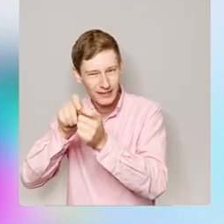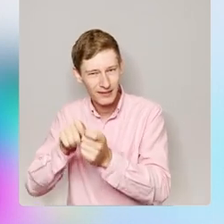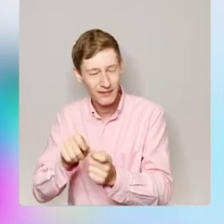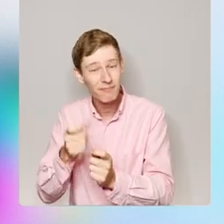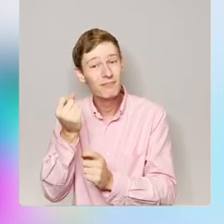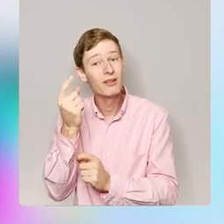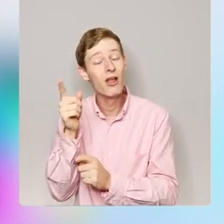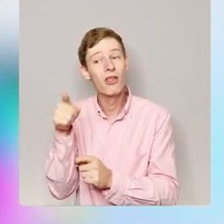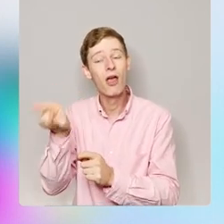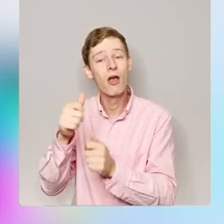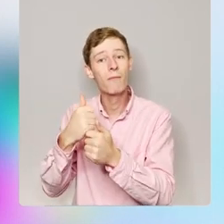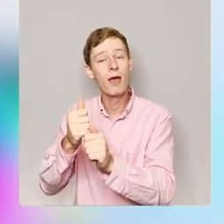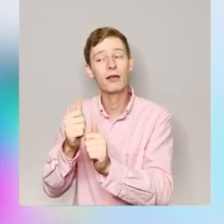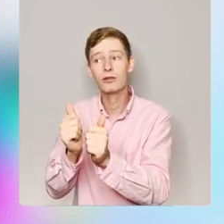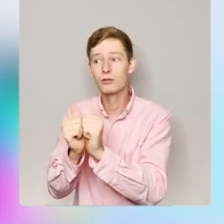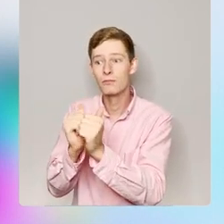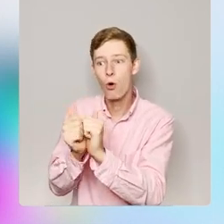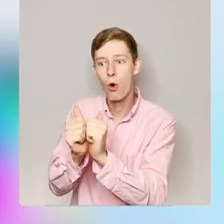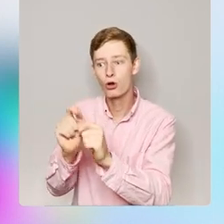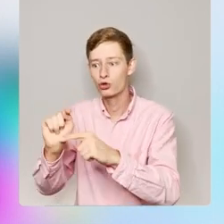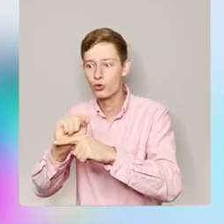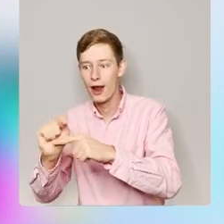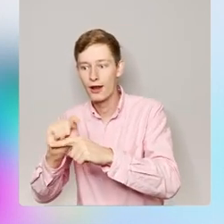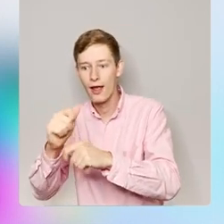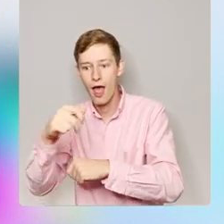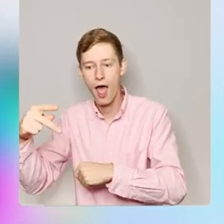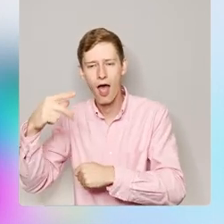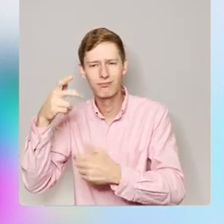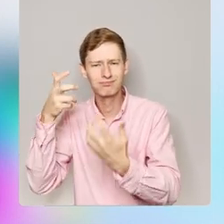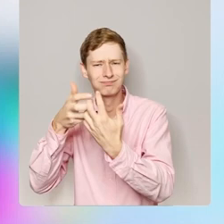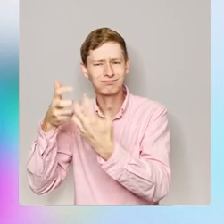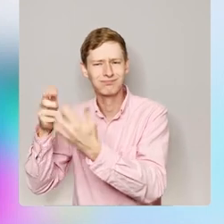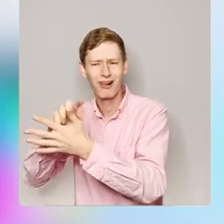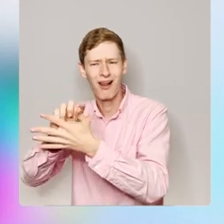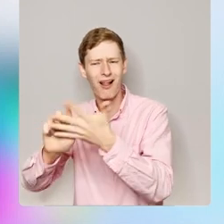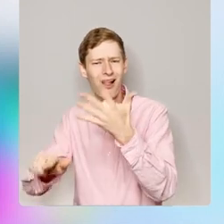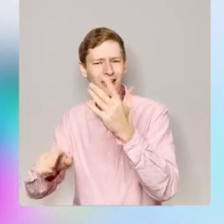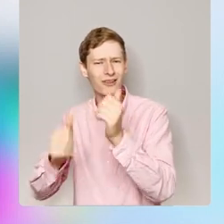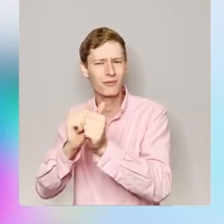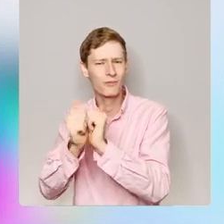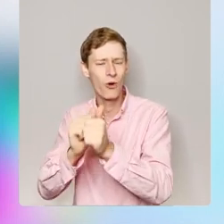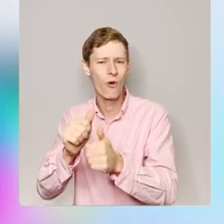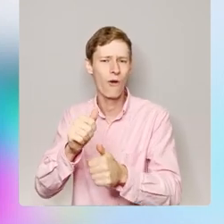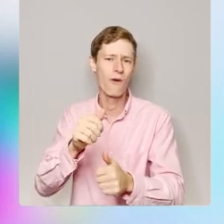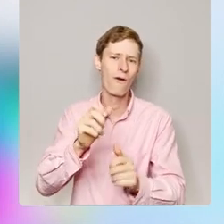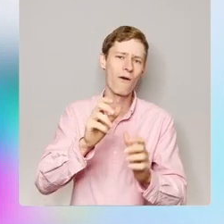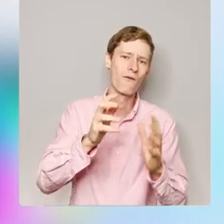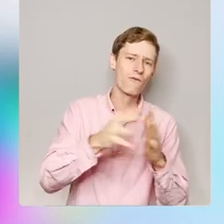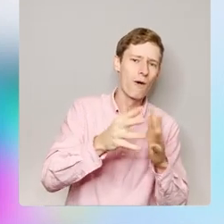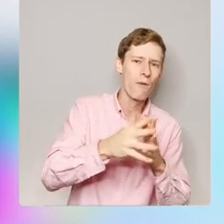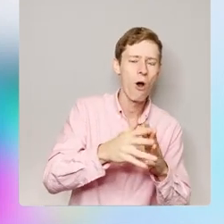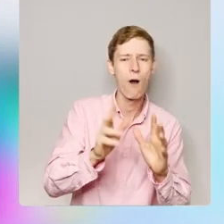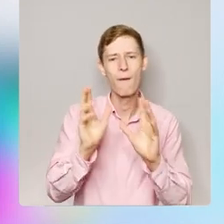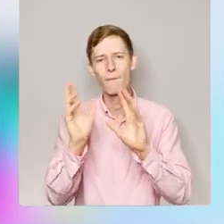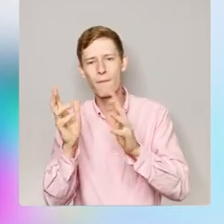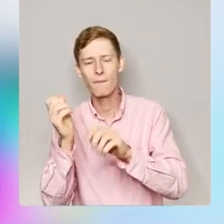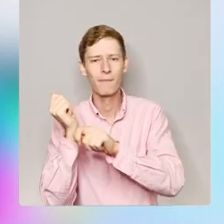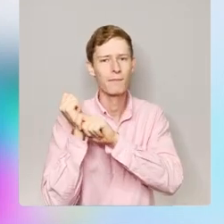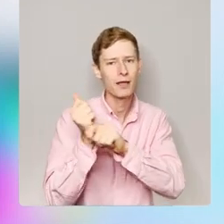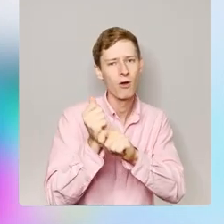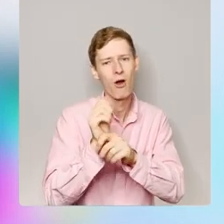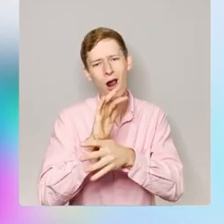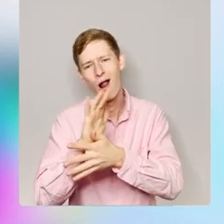building sports and skill-based training apps for football, basketball, baseball, soccer, and other sports that also